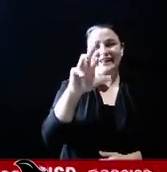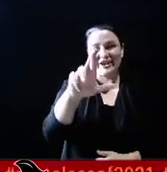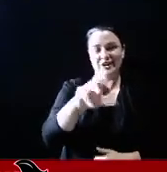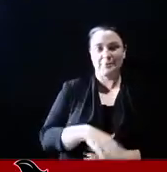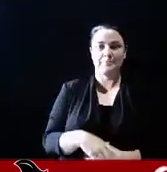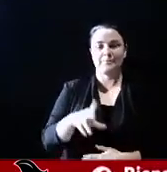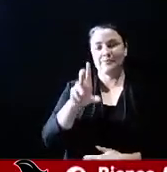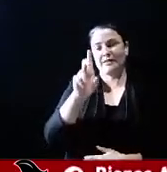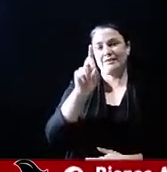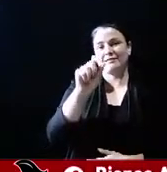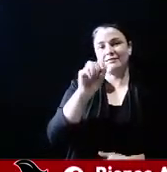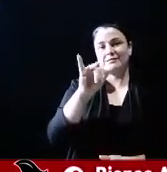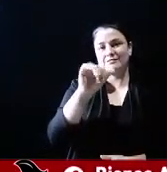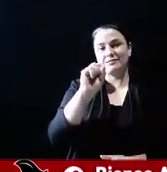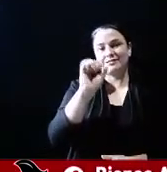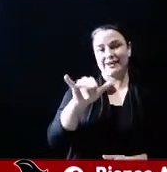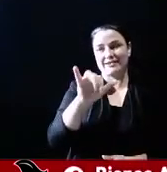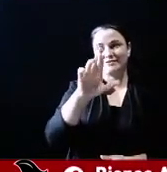Daisy Rosas,